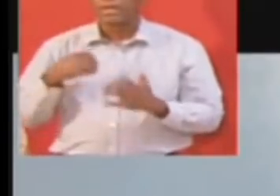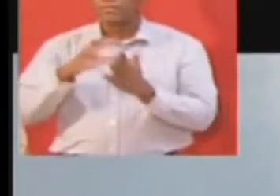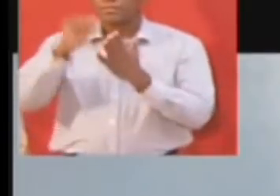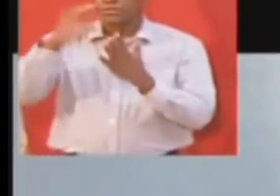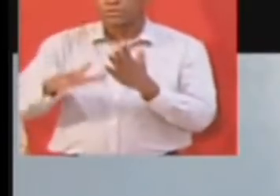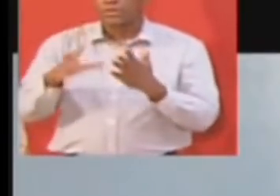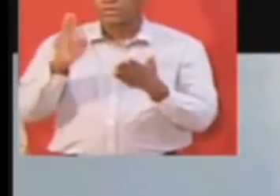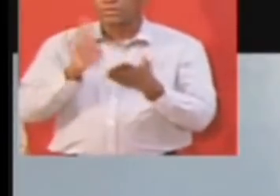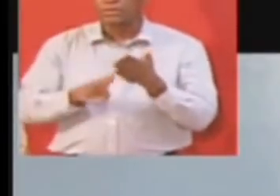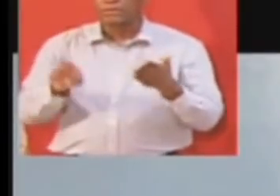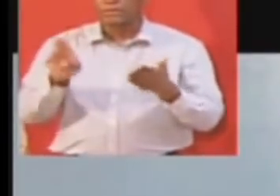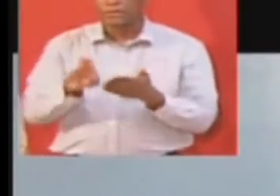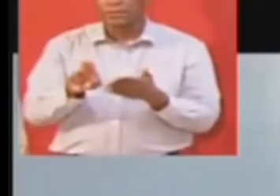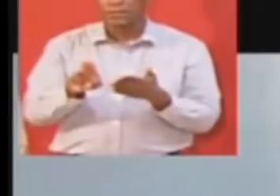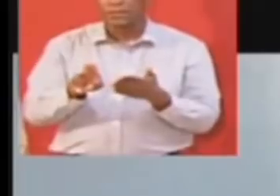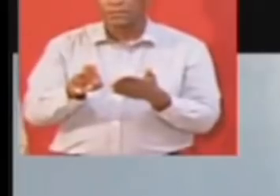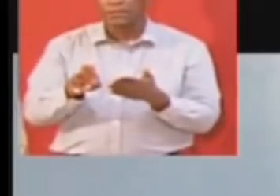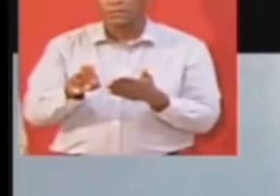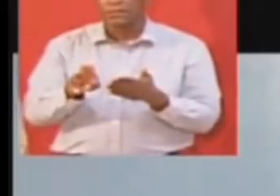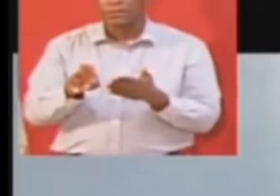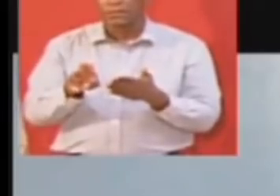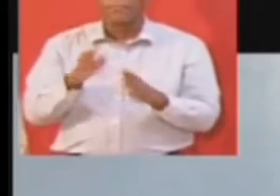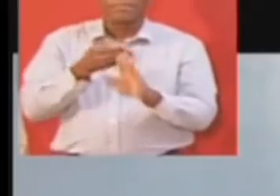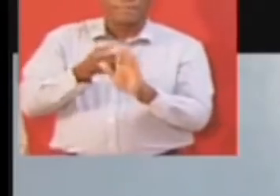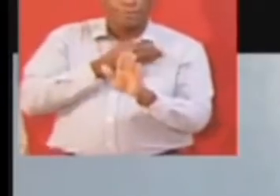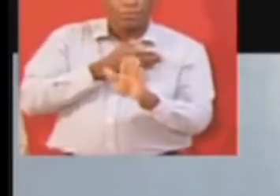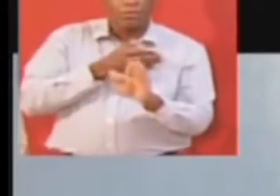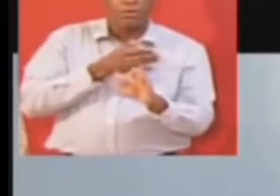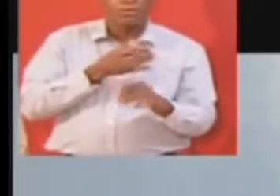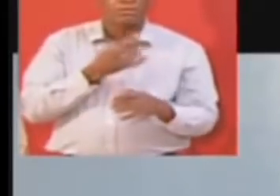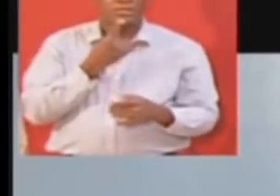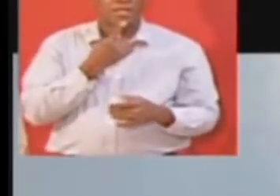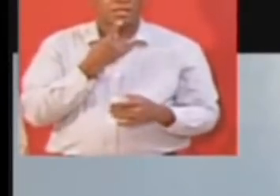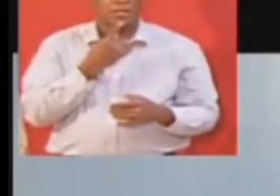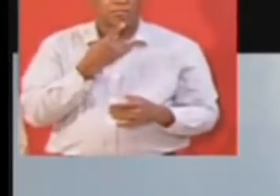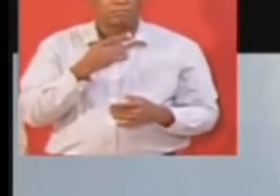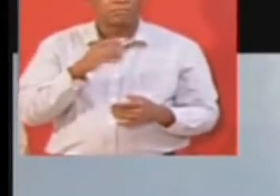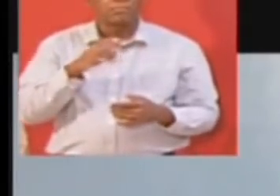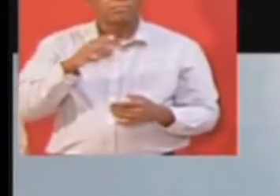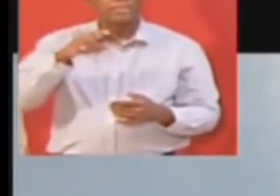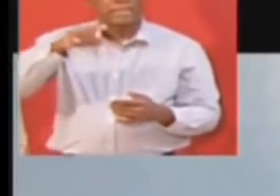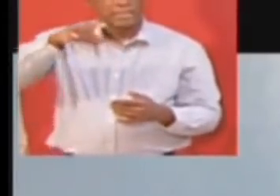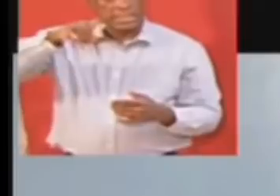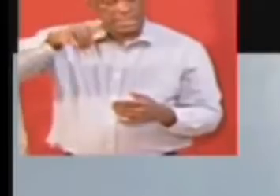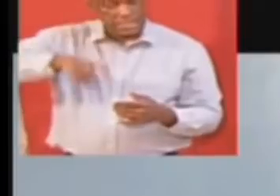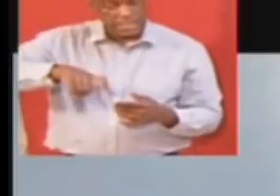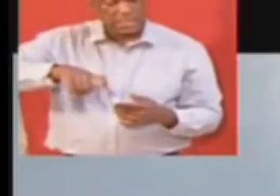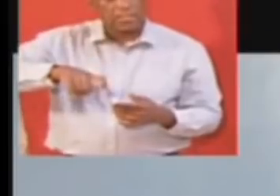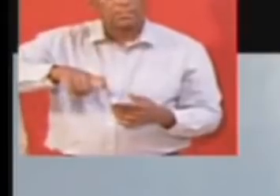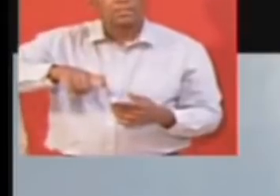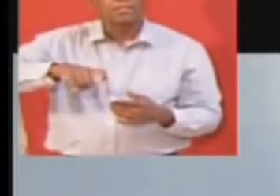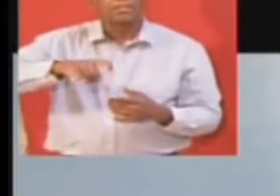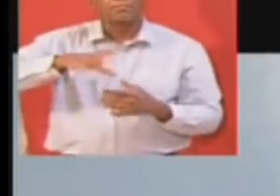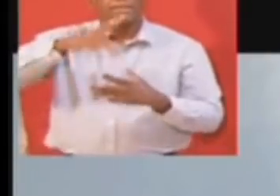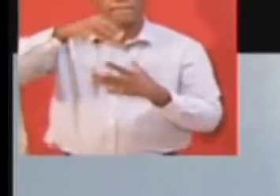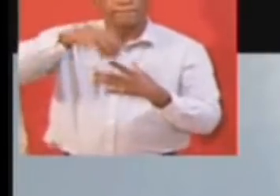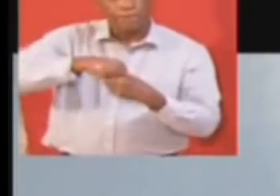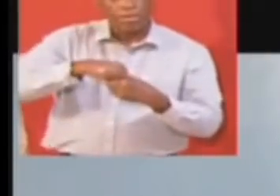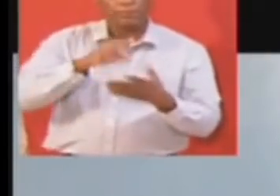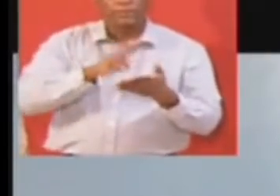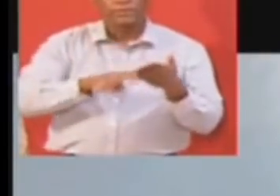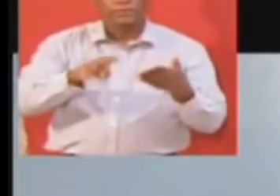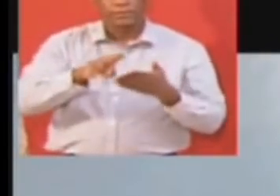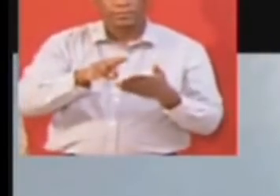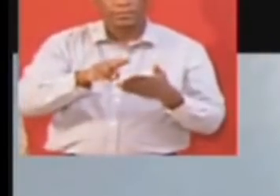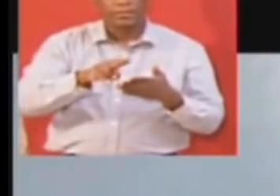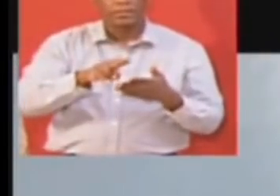first told that they needed to be at the university for the semester, but having reached across, they are now being told